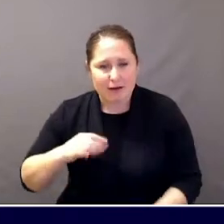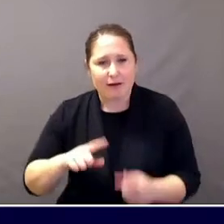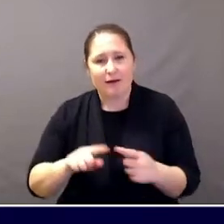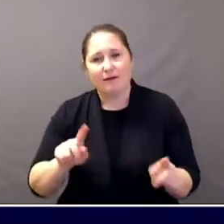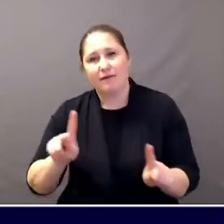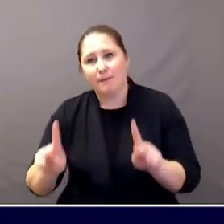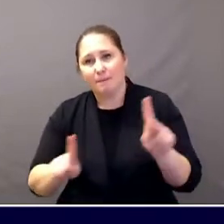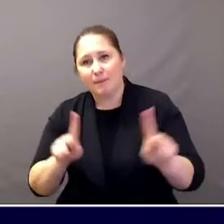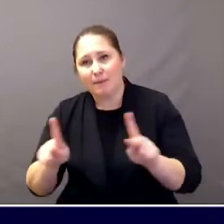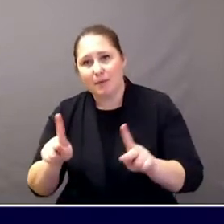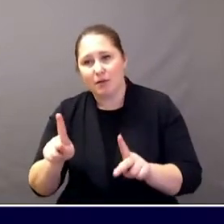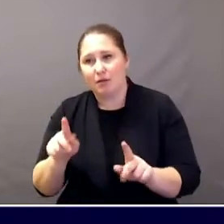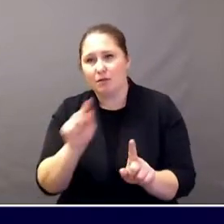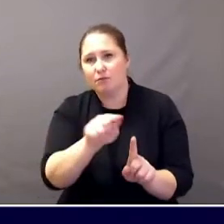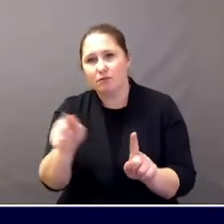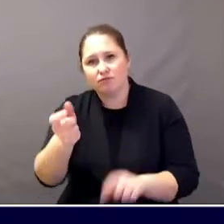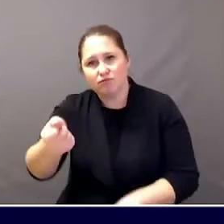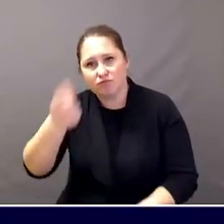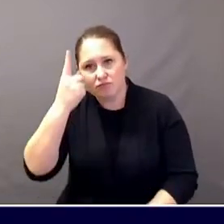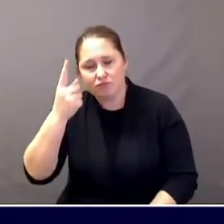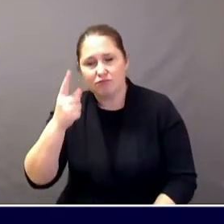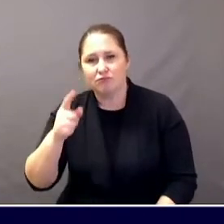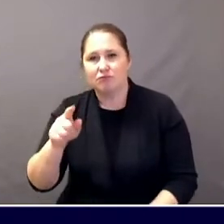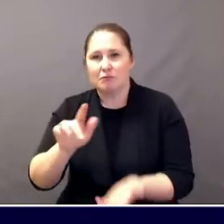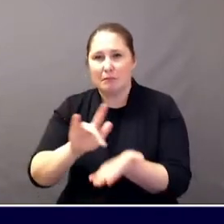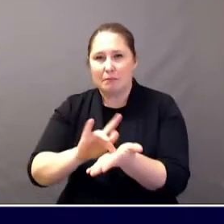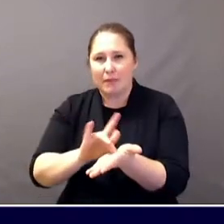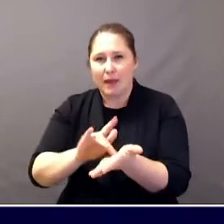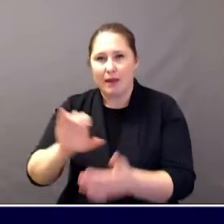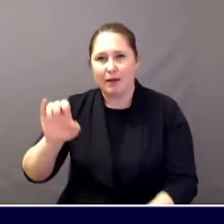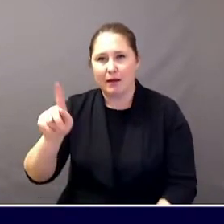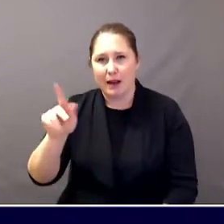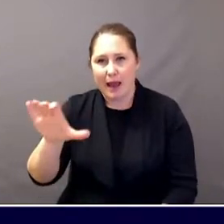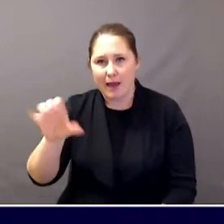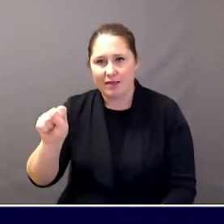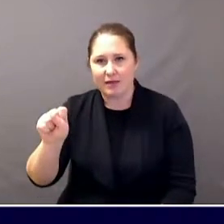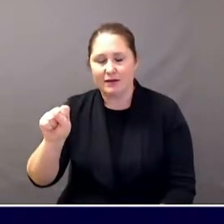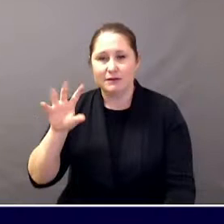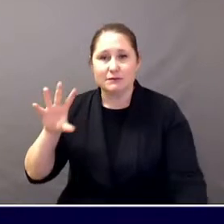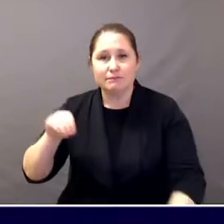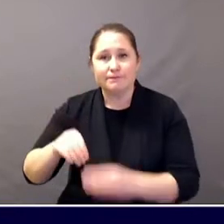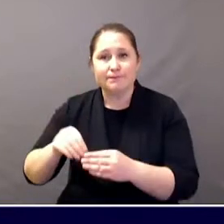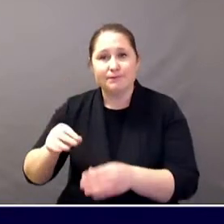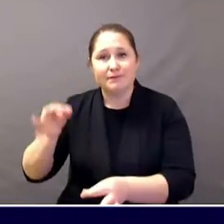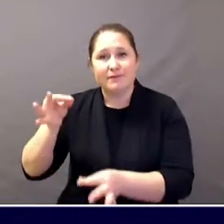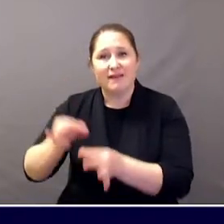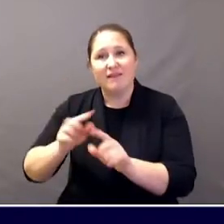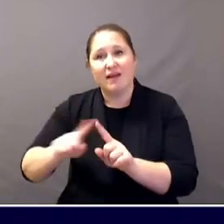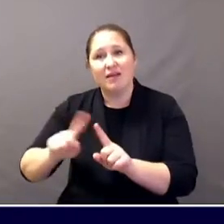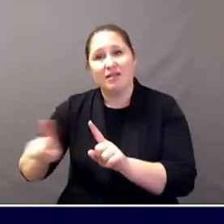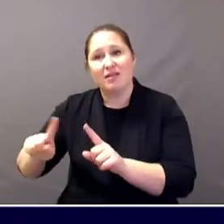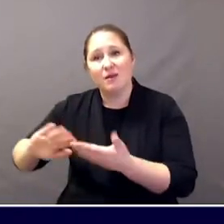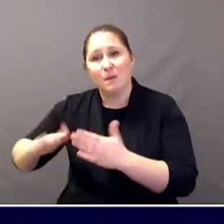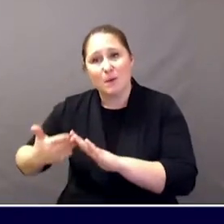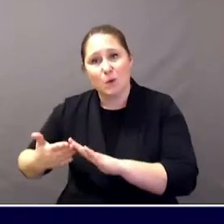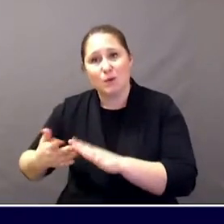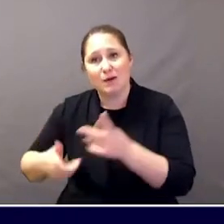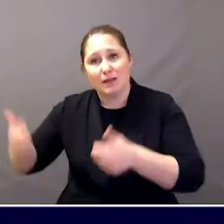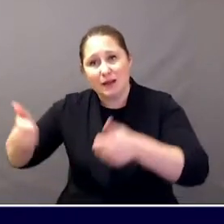understand medical ethics and faith leaders about this kind of